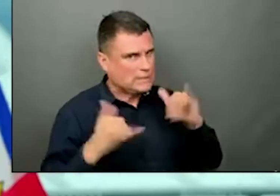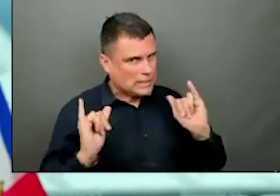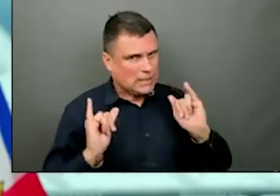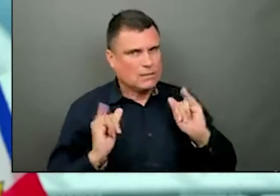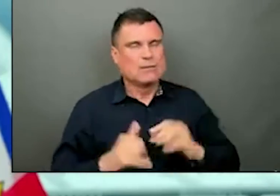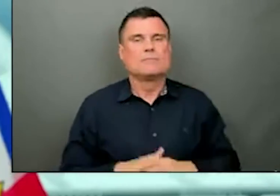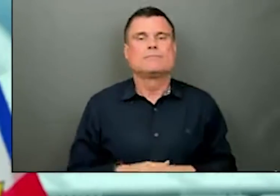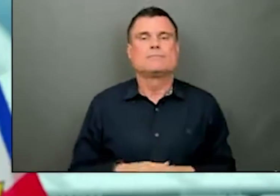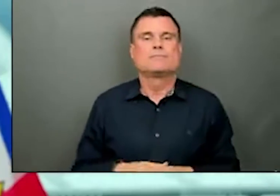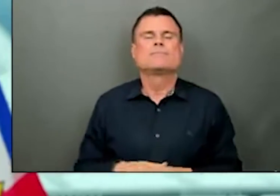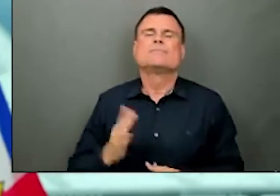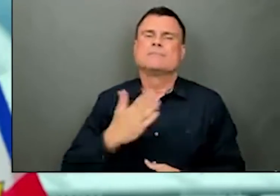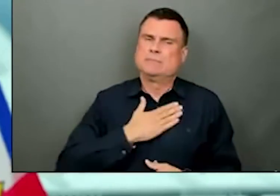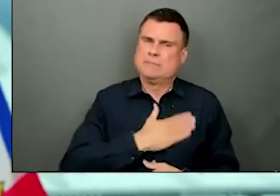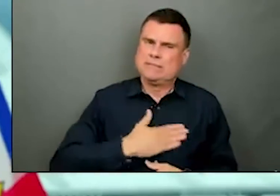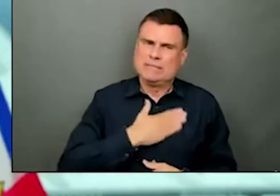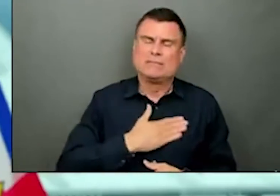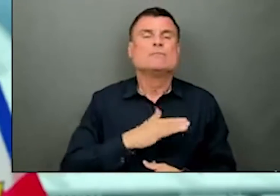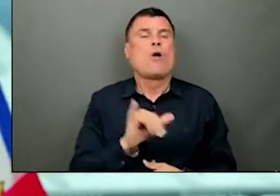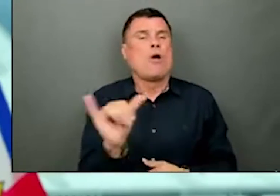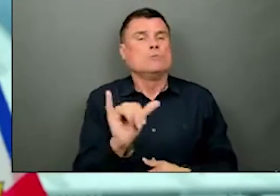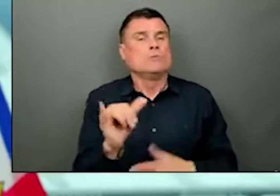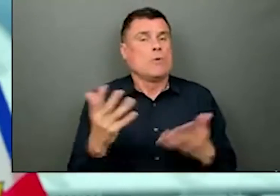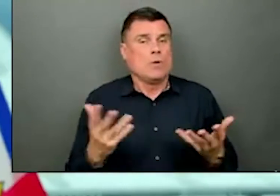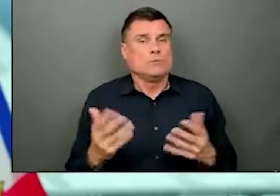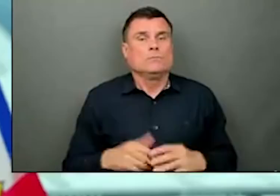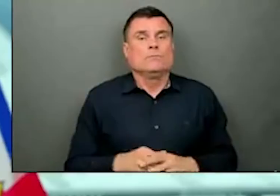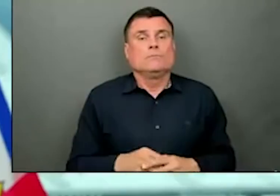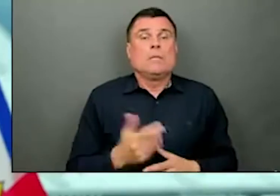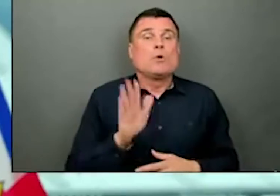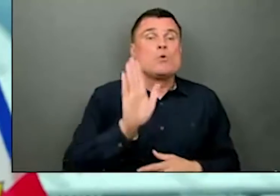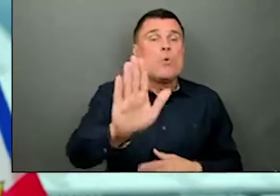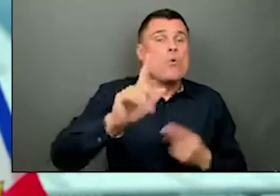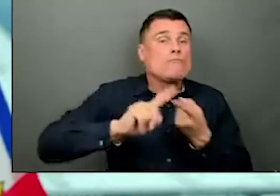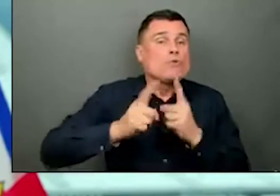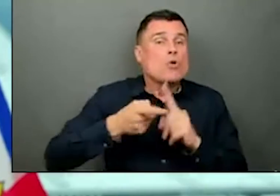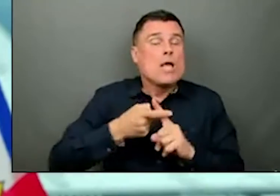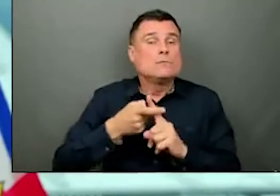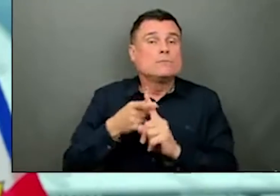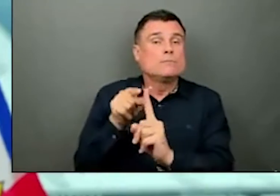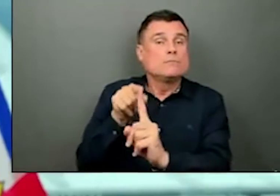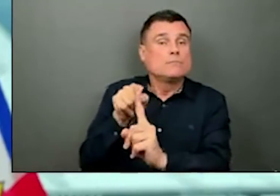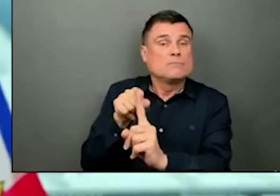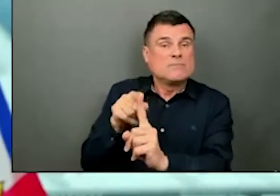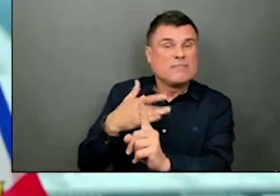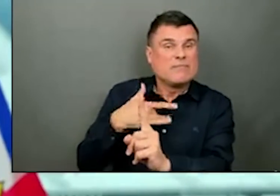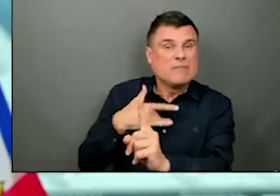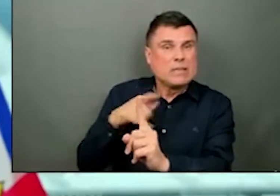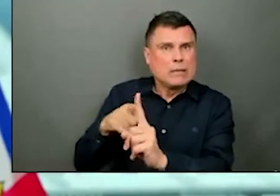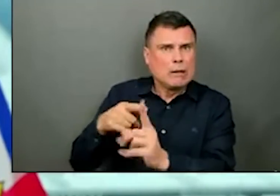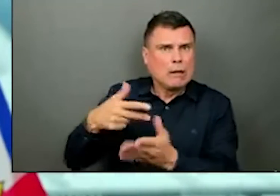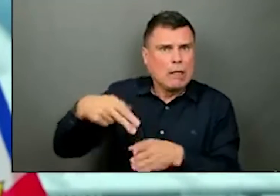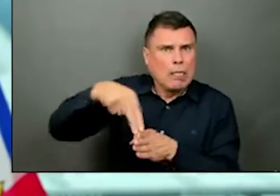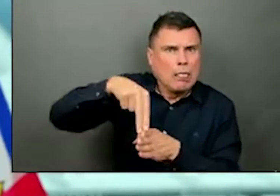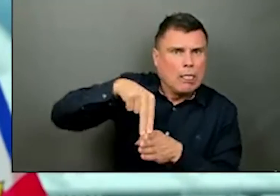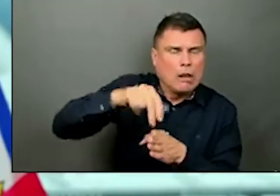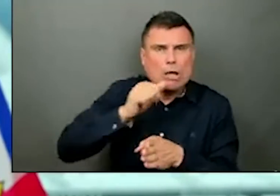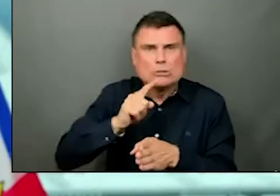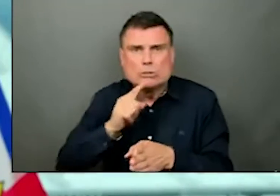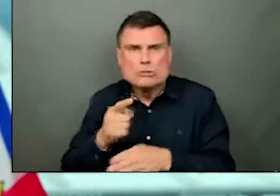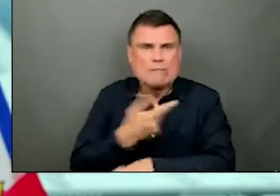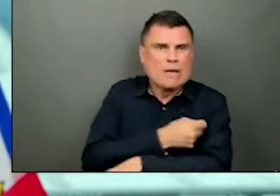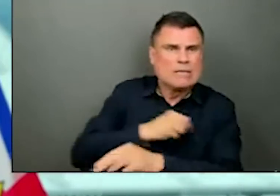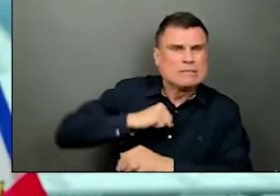some people it's still a very complicated process, and we can all help each other get that process, make it simpler.